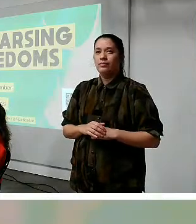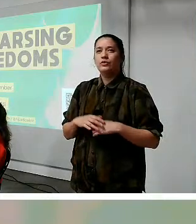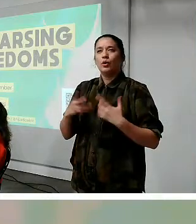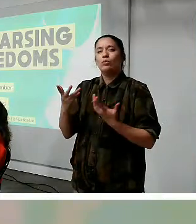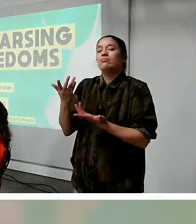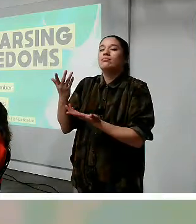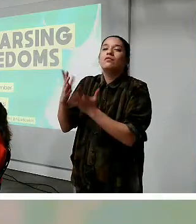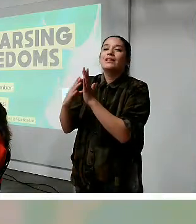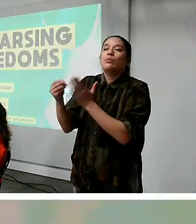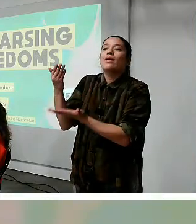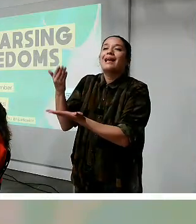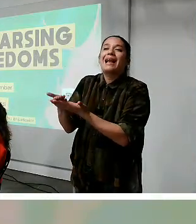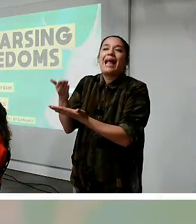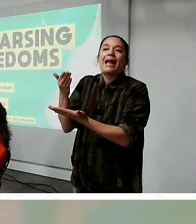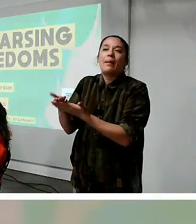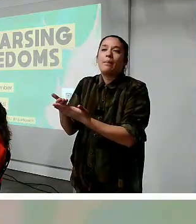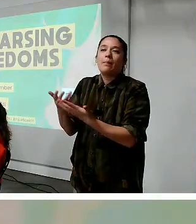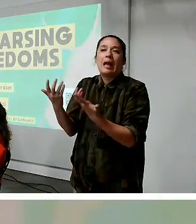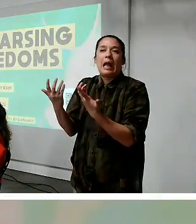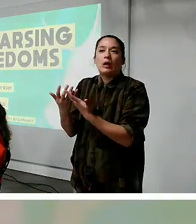claim.